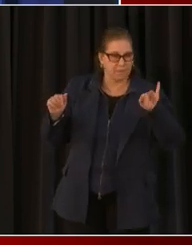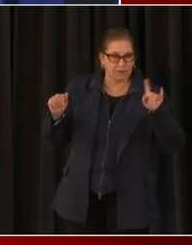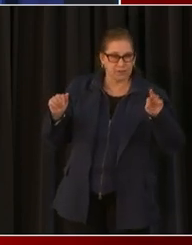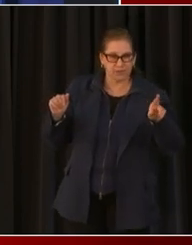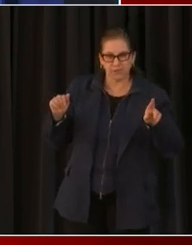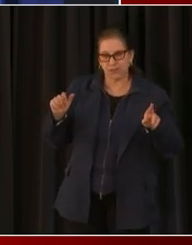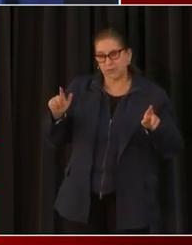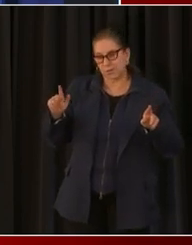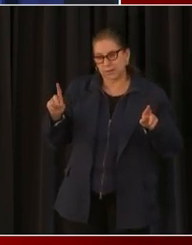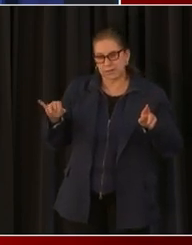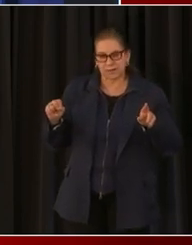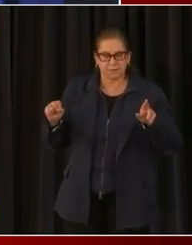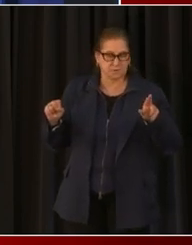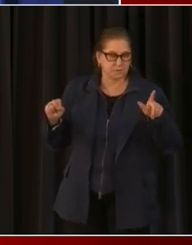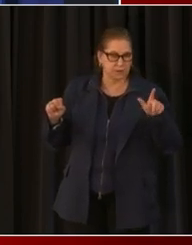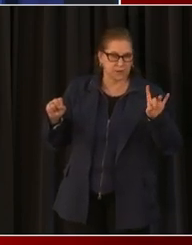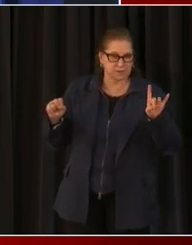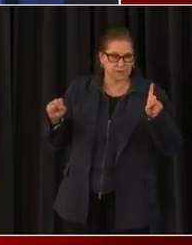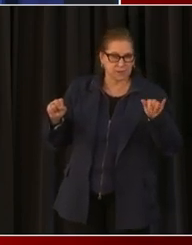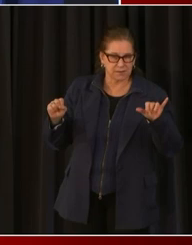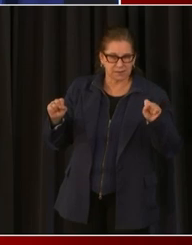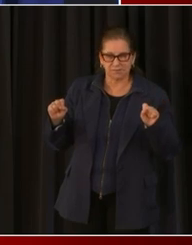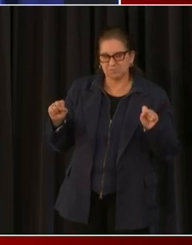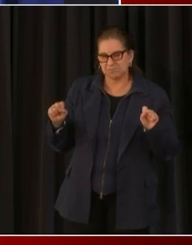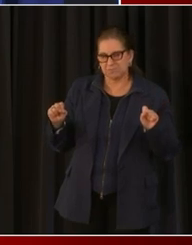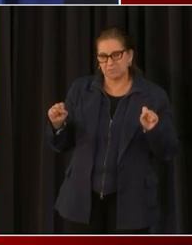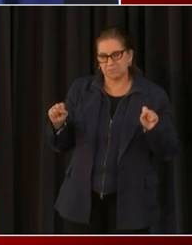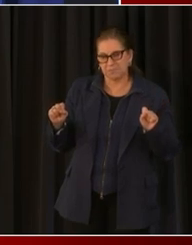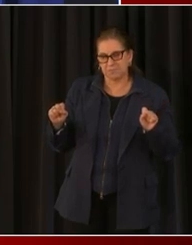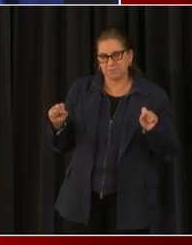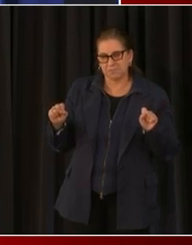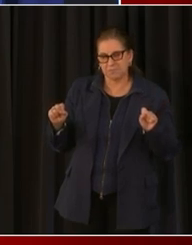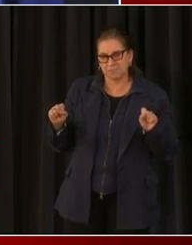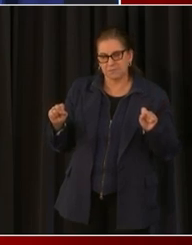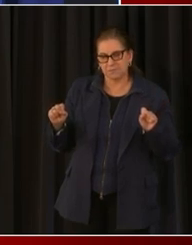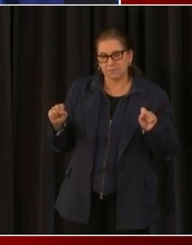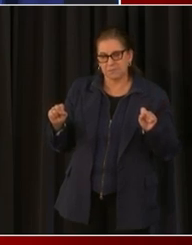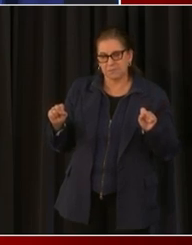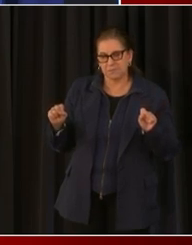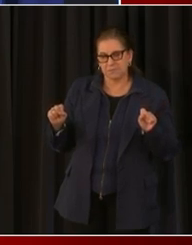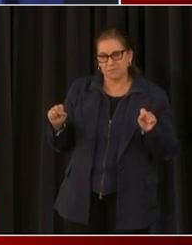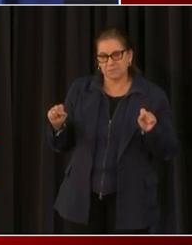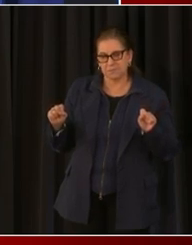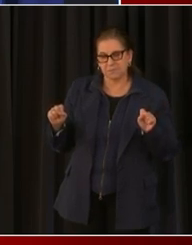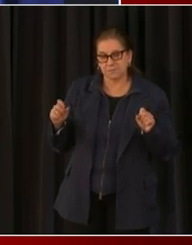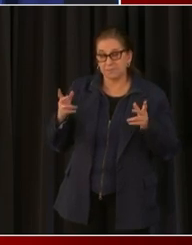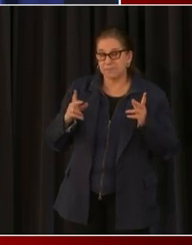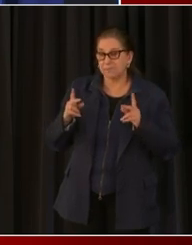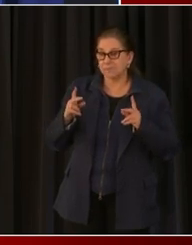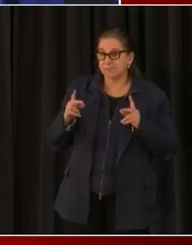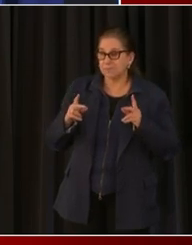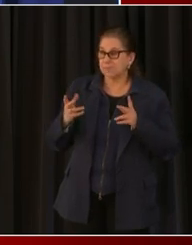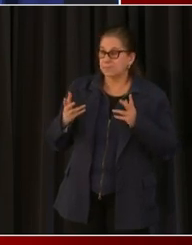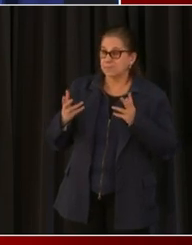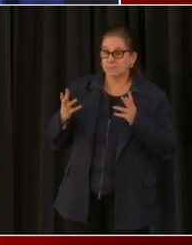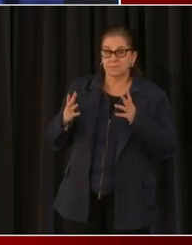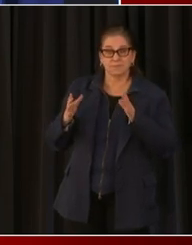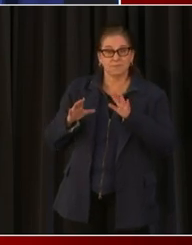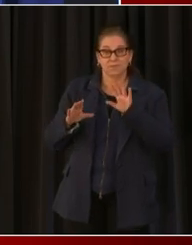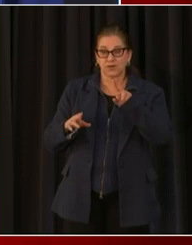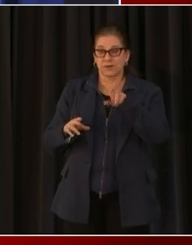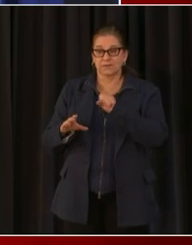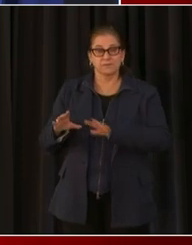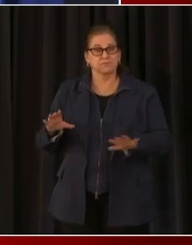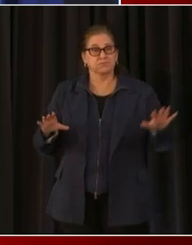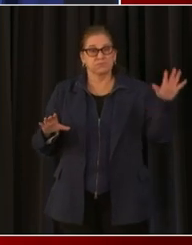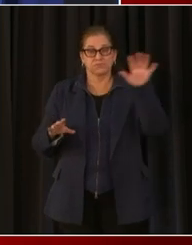immunity? Because there's this notion out there that once you have 70%, 80% of your population or the US population